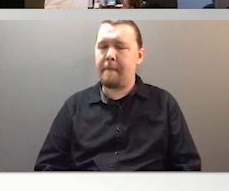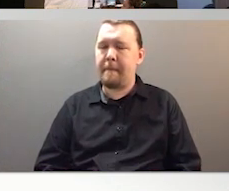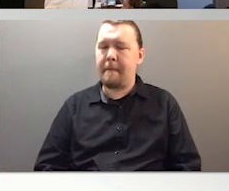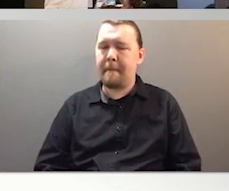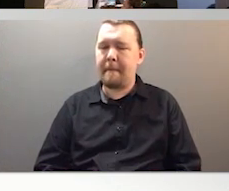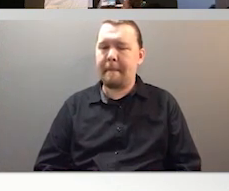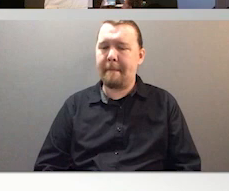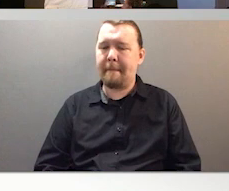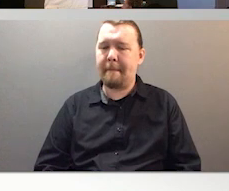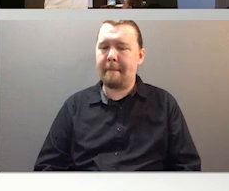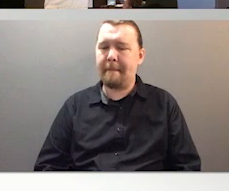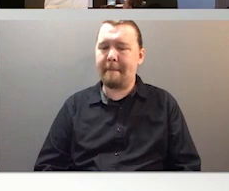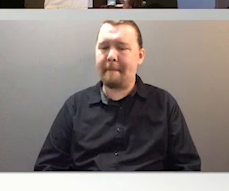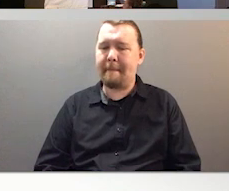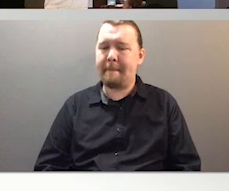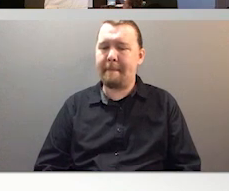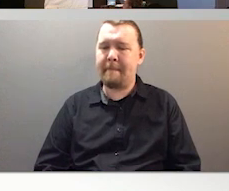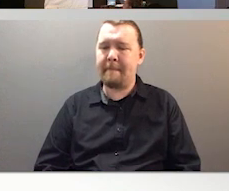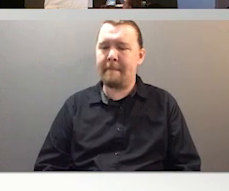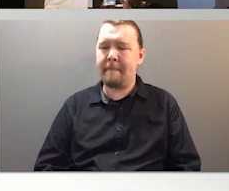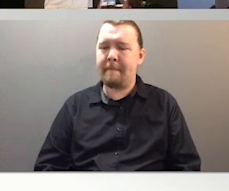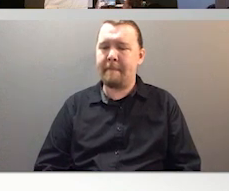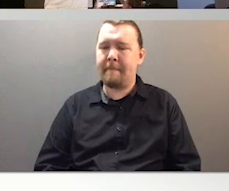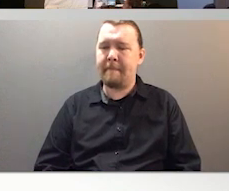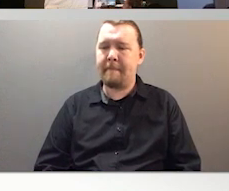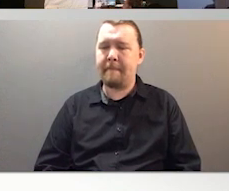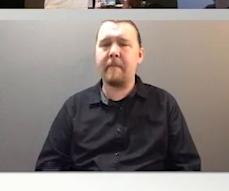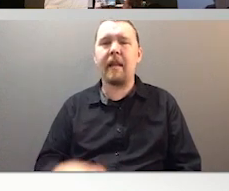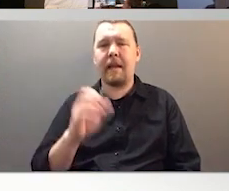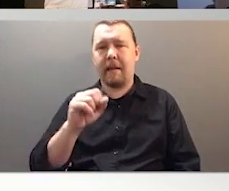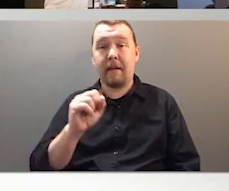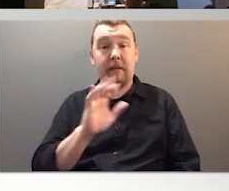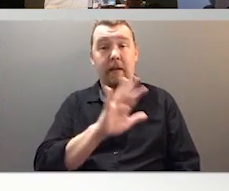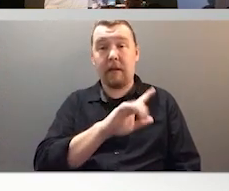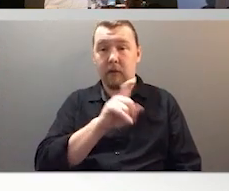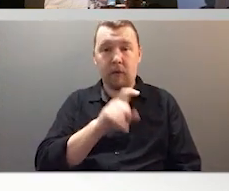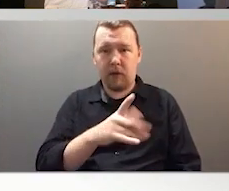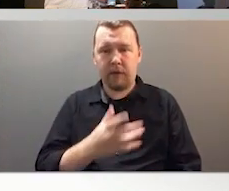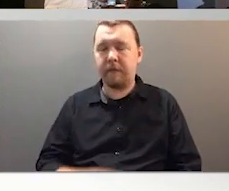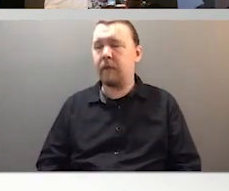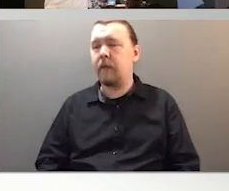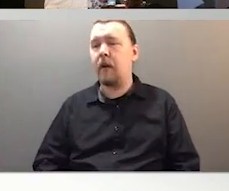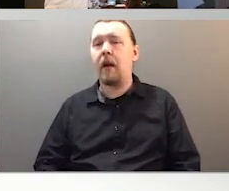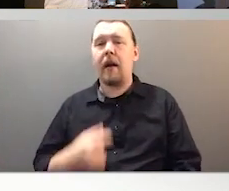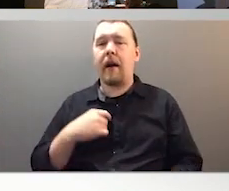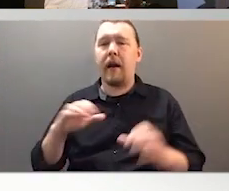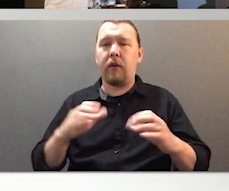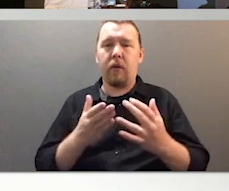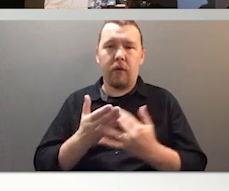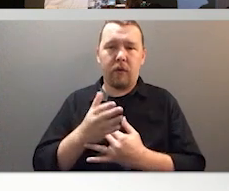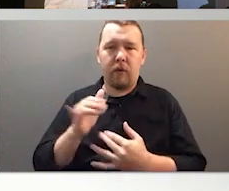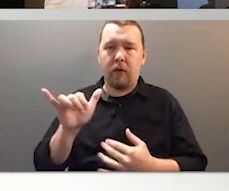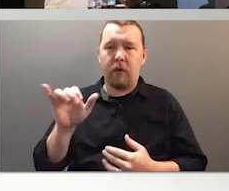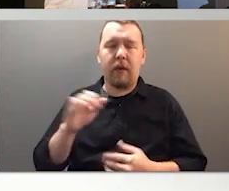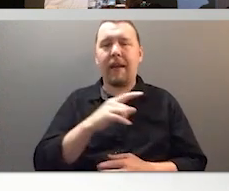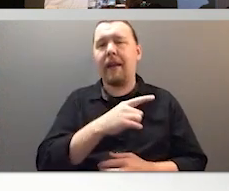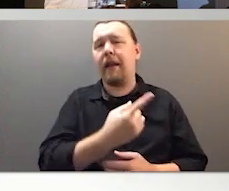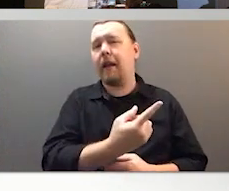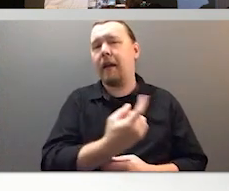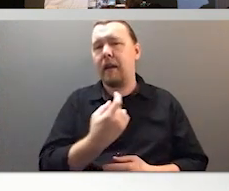and exercises to the nervous system? Yes, so the question, I just do it through a yoga-based approach. The question is, how am